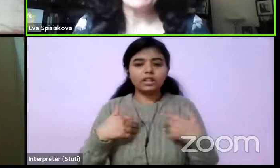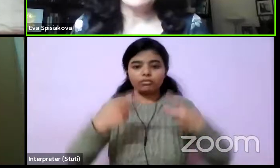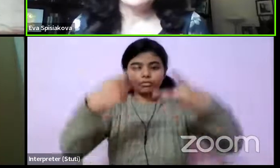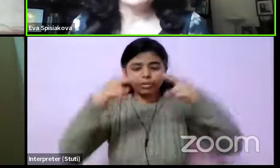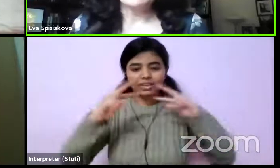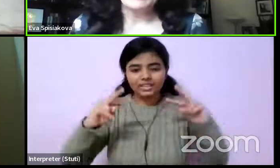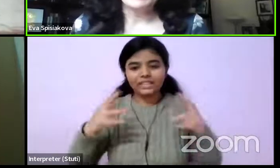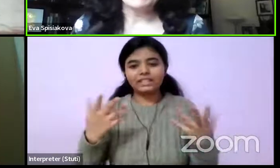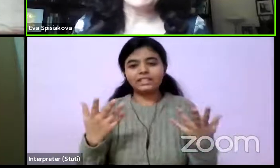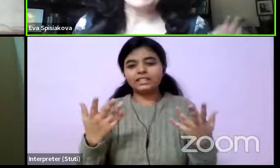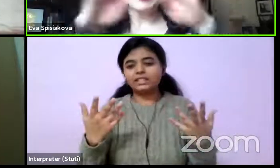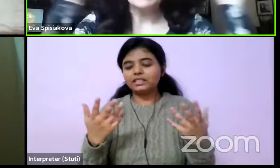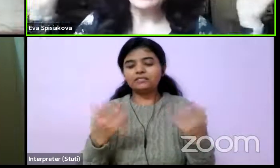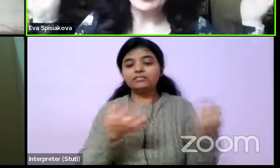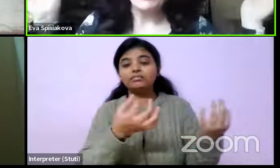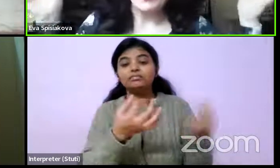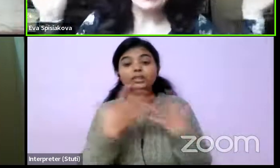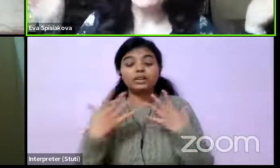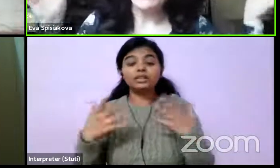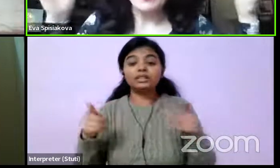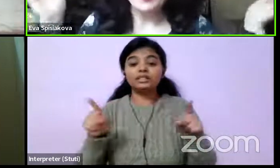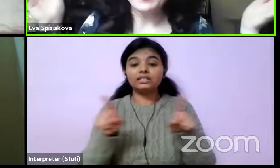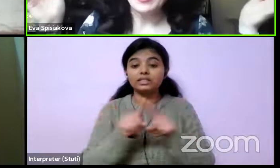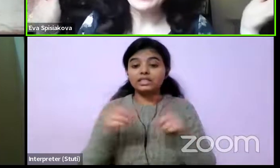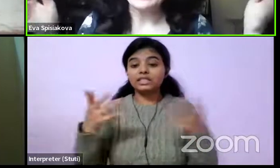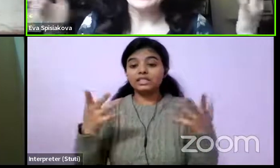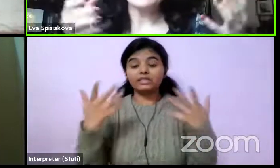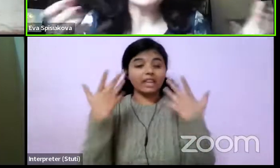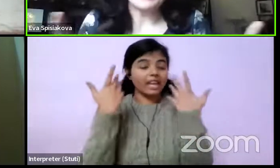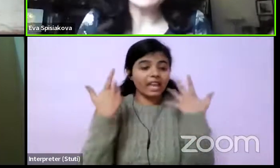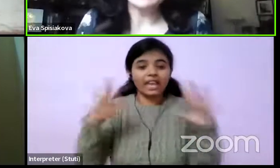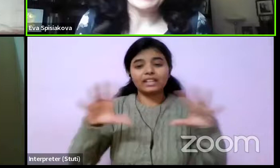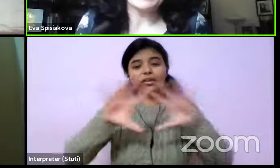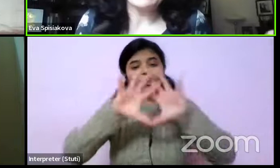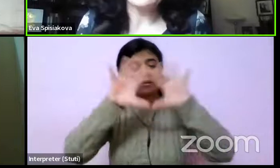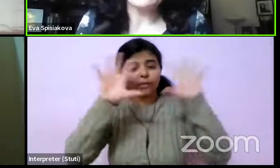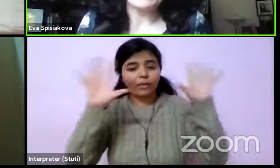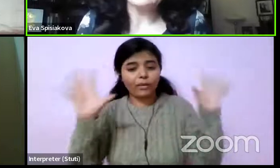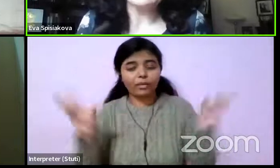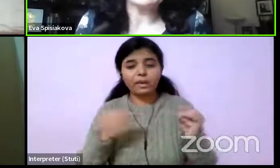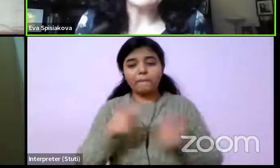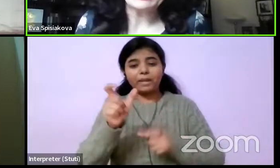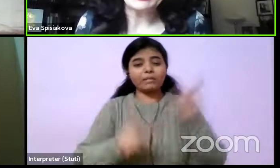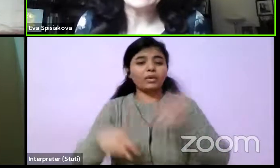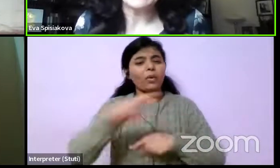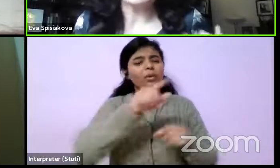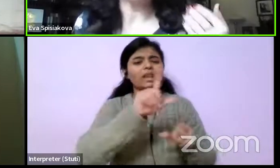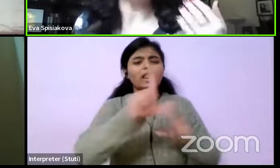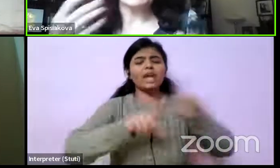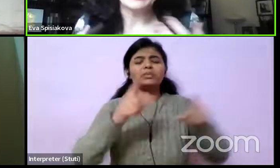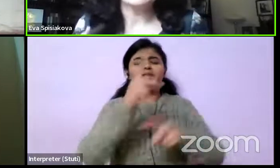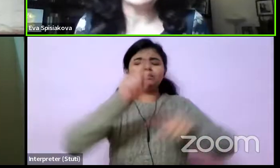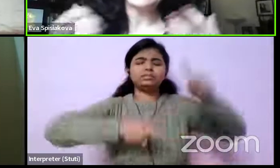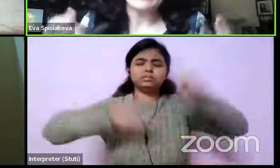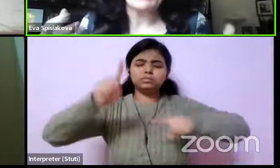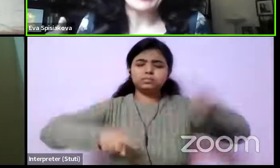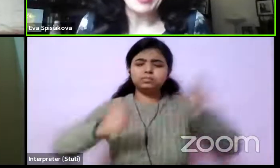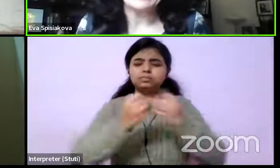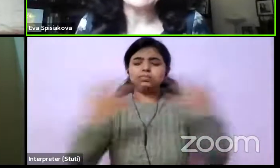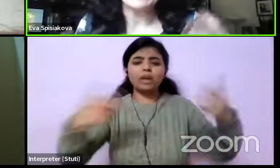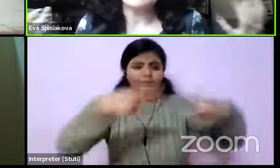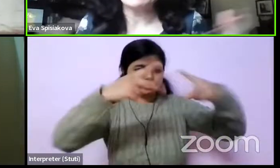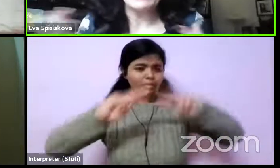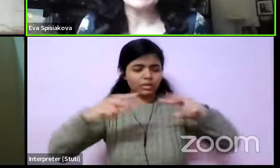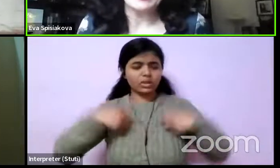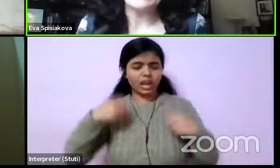translated, especially with the hegemony of Anglophone everything. And then each of us is speaking a different language or languages, and we're translating in our